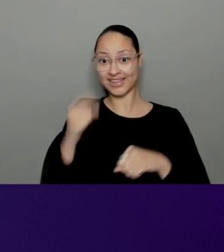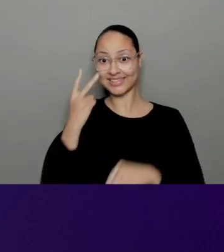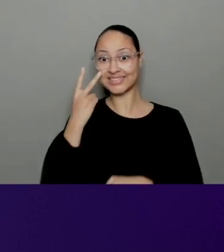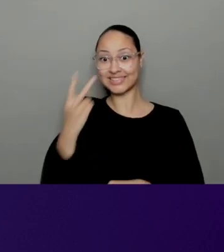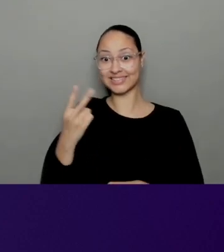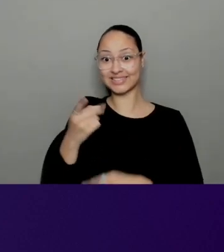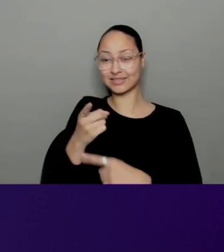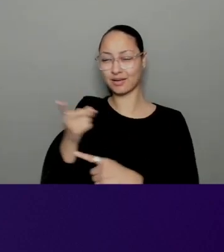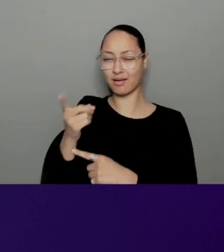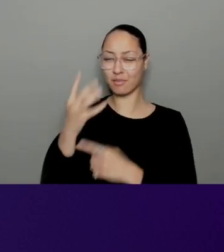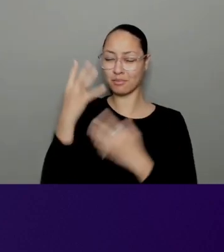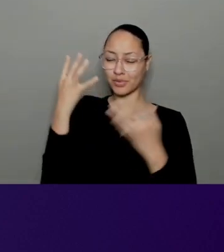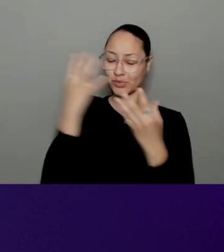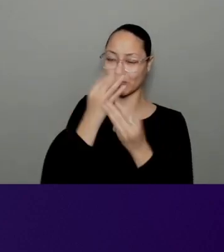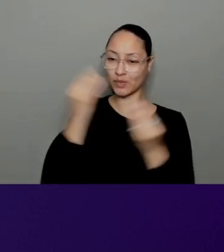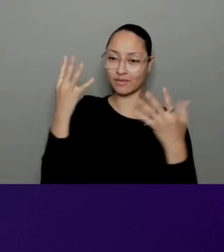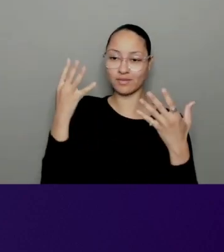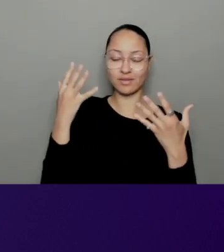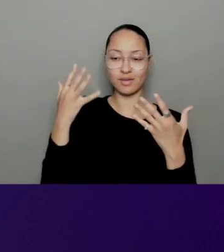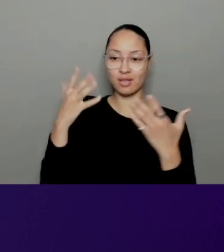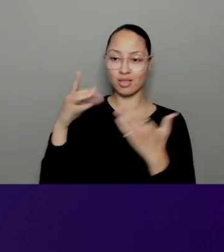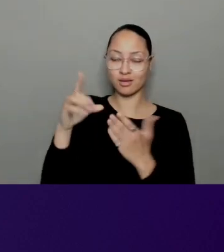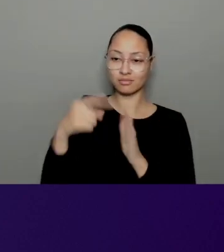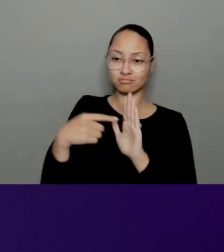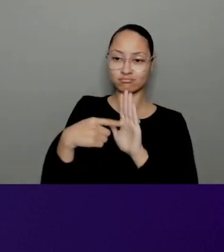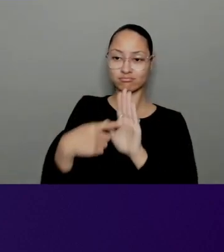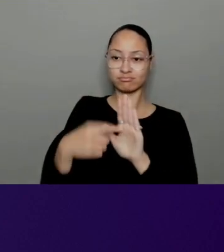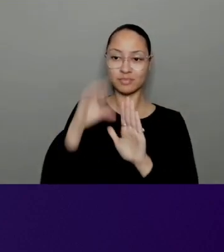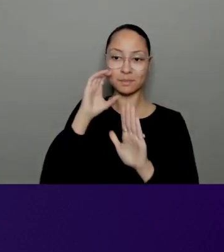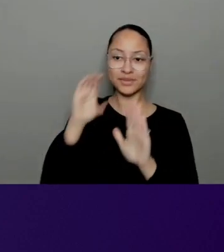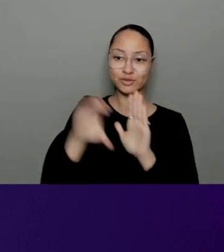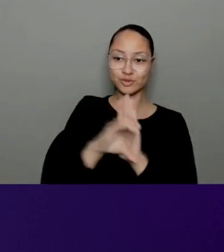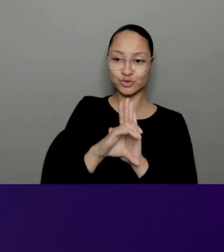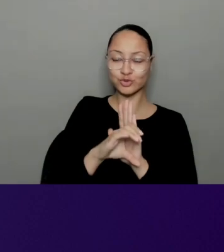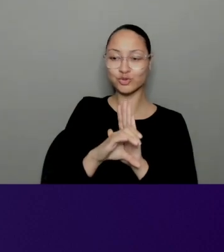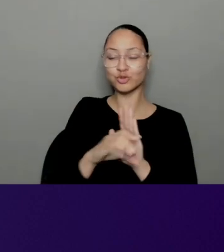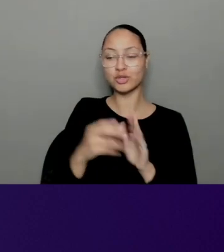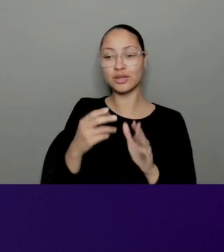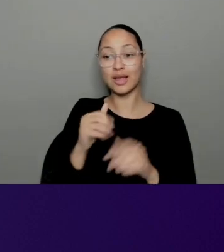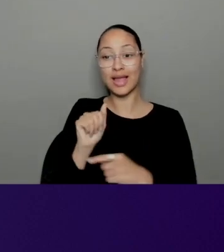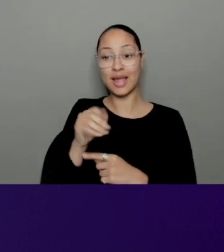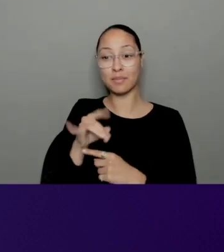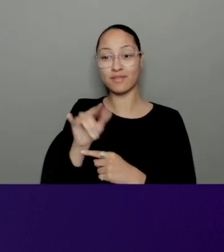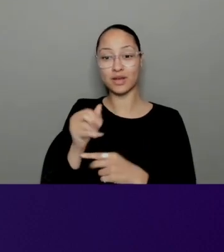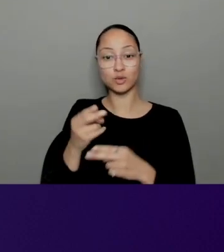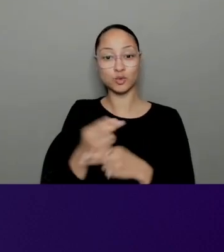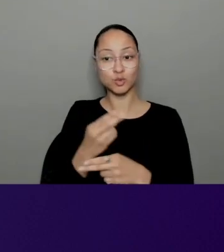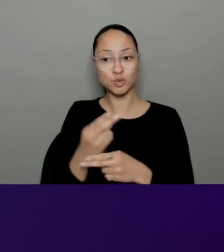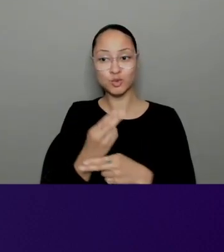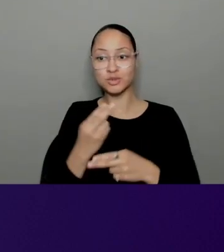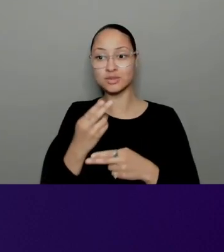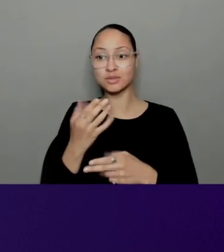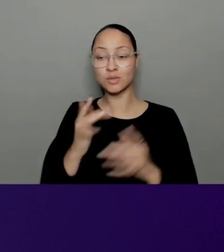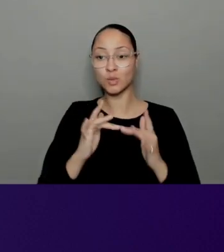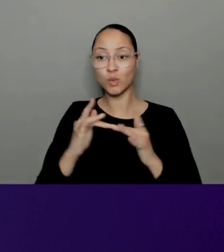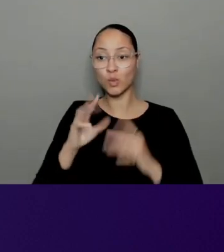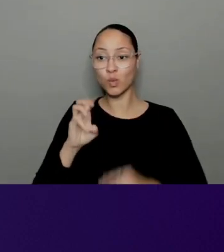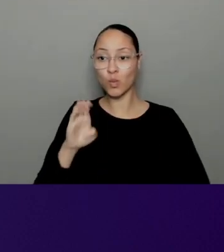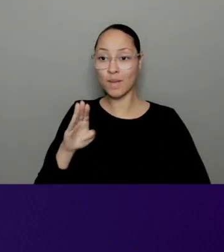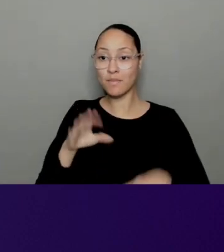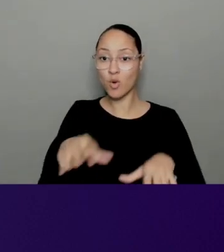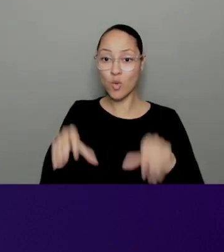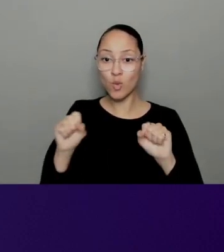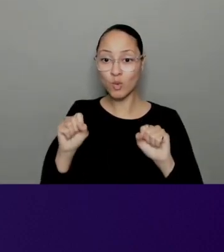diagram here where Amplify is using things like web hosting, and it uses